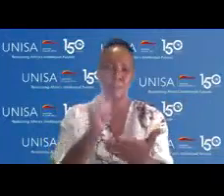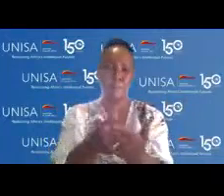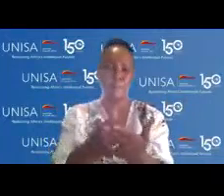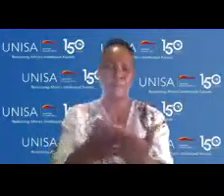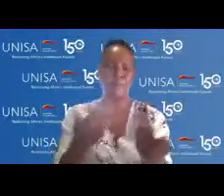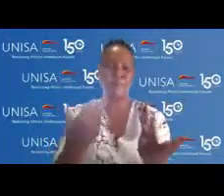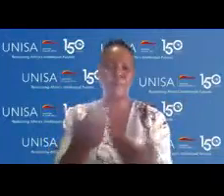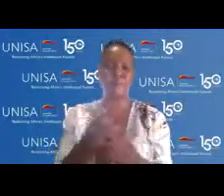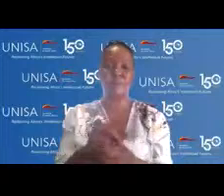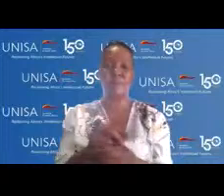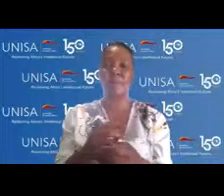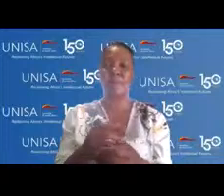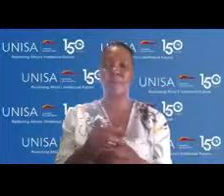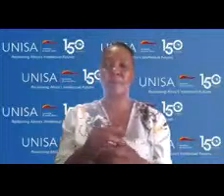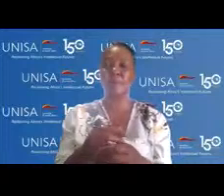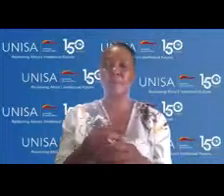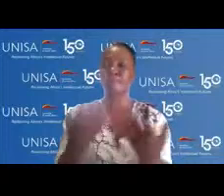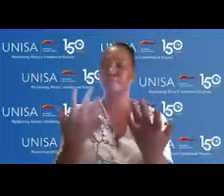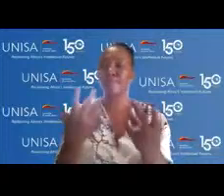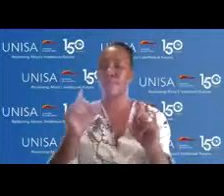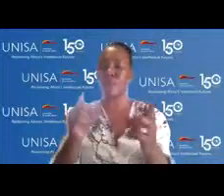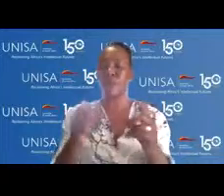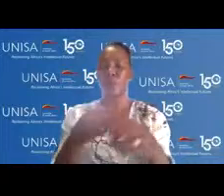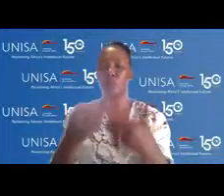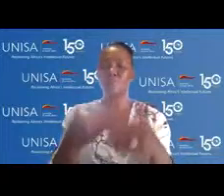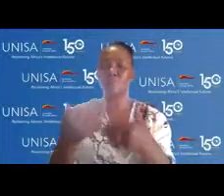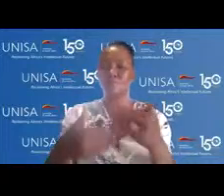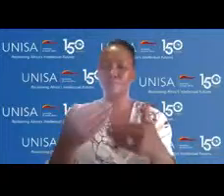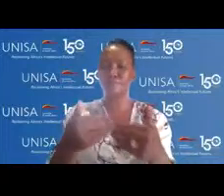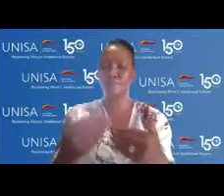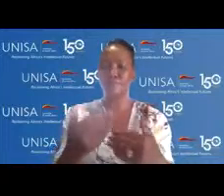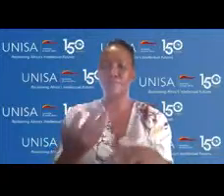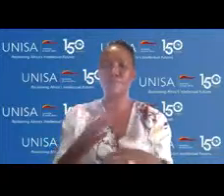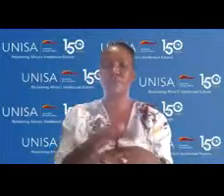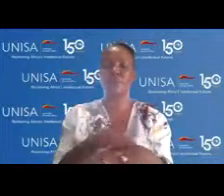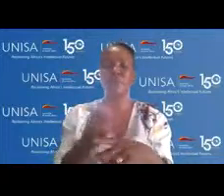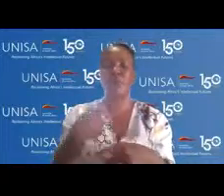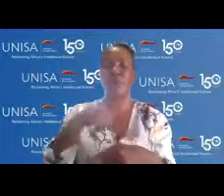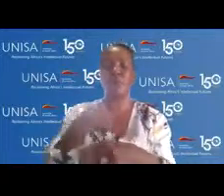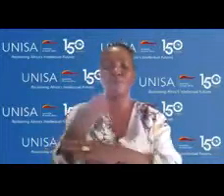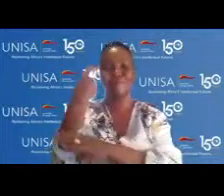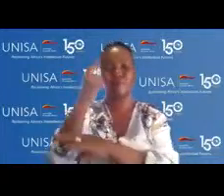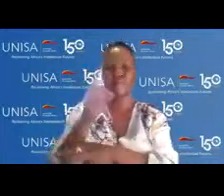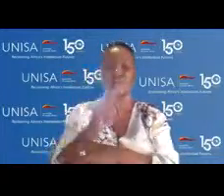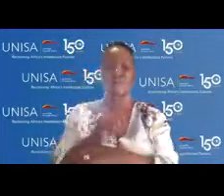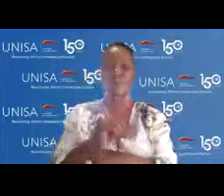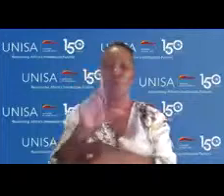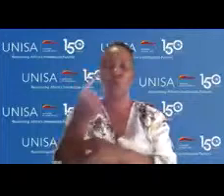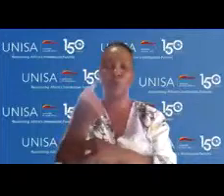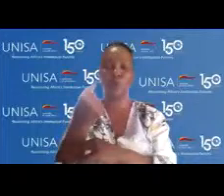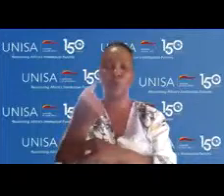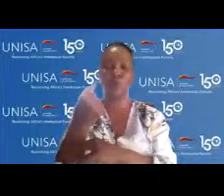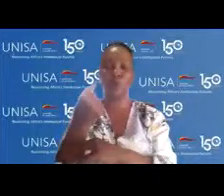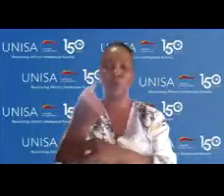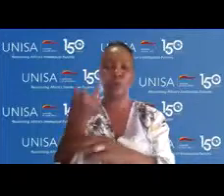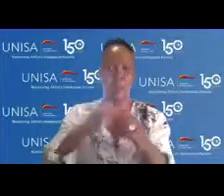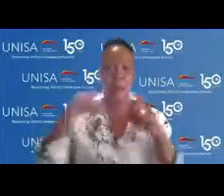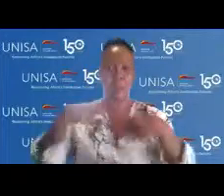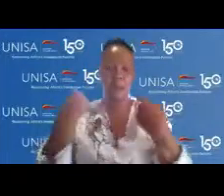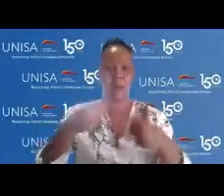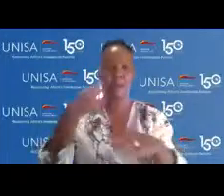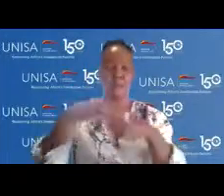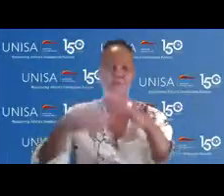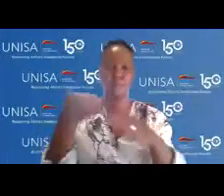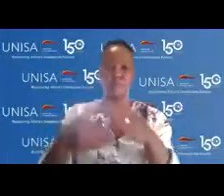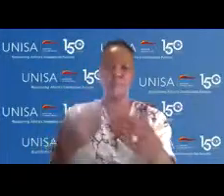go over a certain limit. Now, then I would suggest rather log in with your My Life email, and then you will